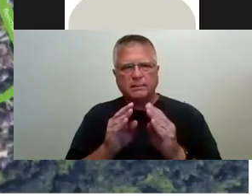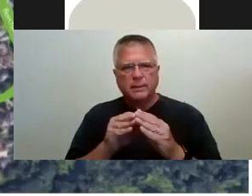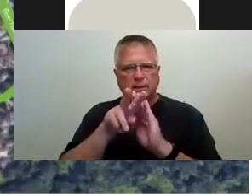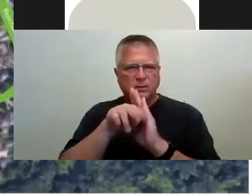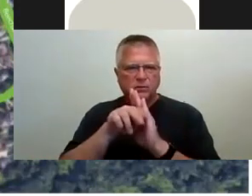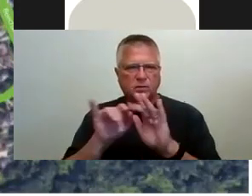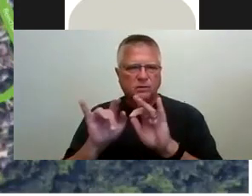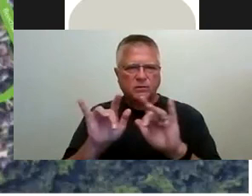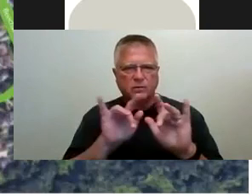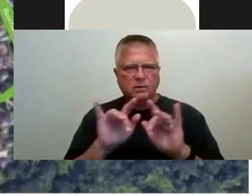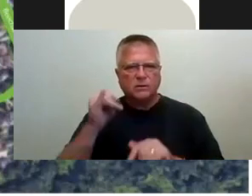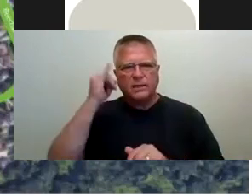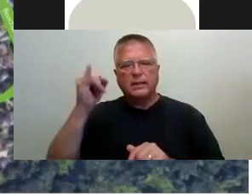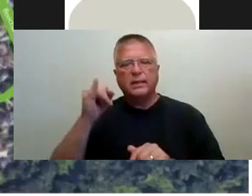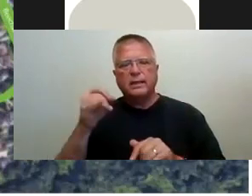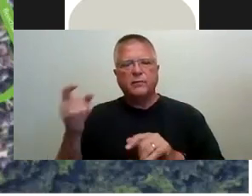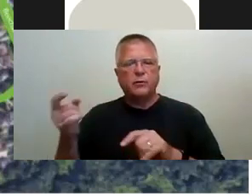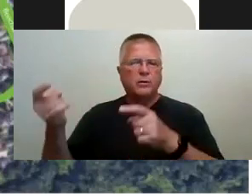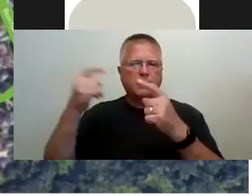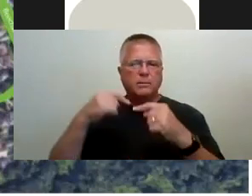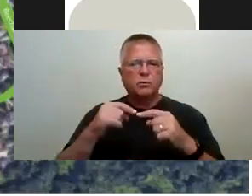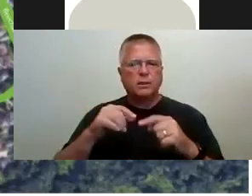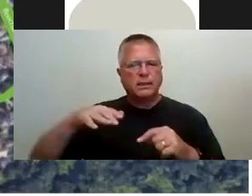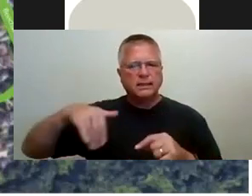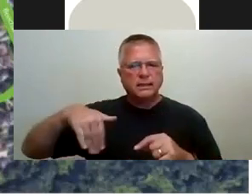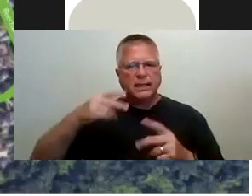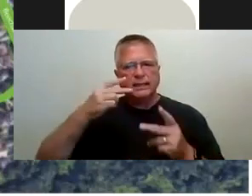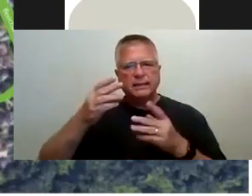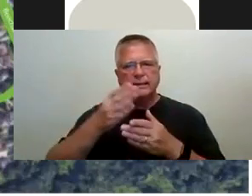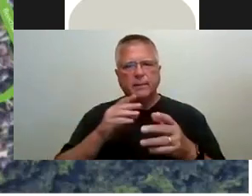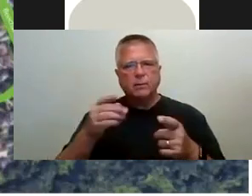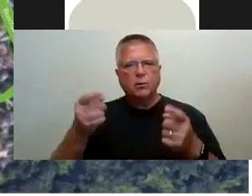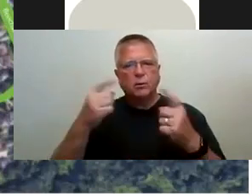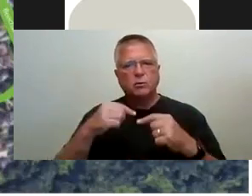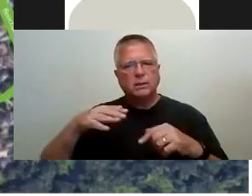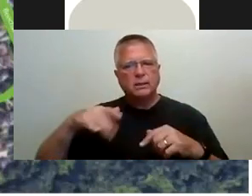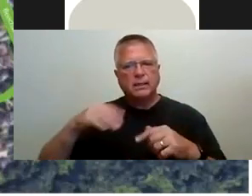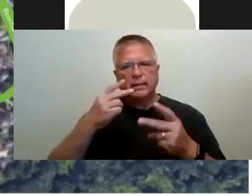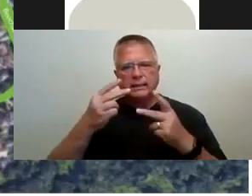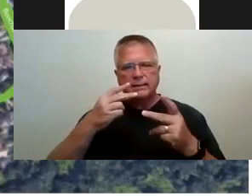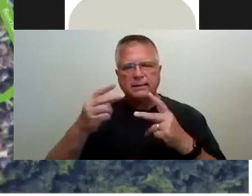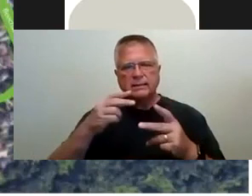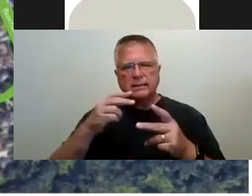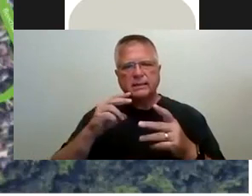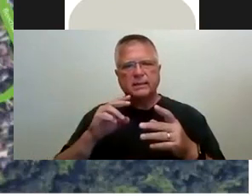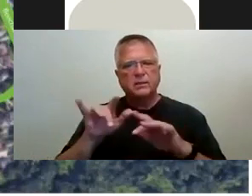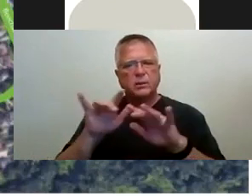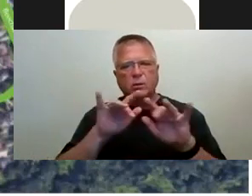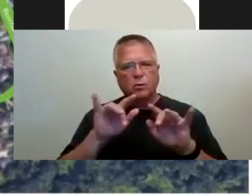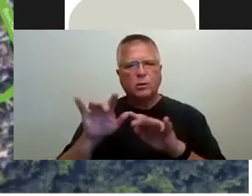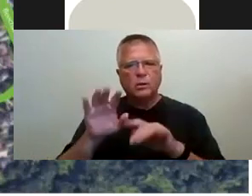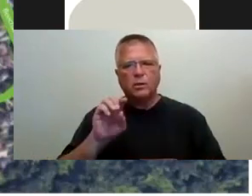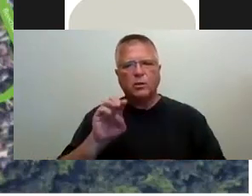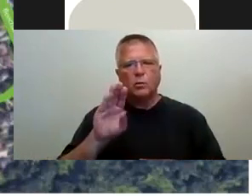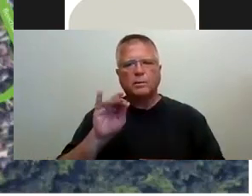recorded. So if you happen to join us late, I see some people join us late, so you'll be able to see this recording in our website.